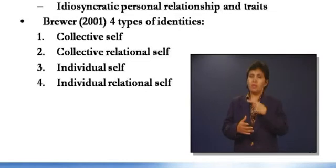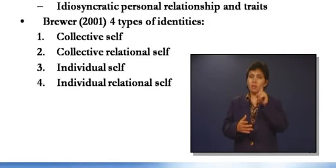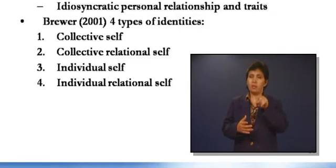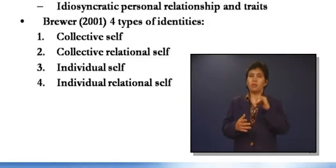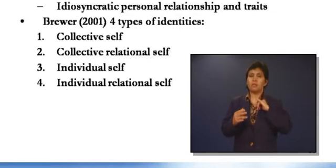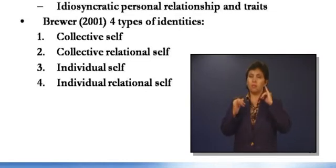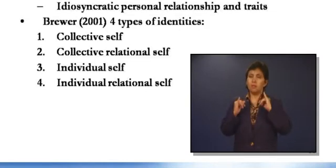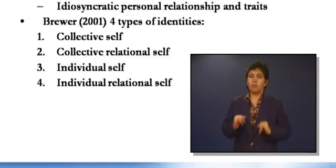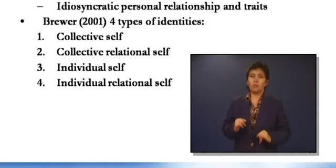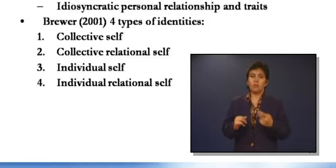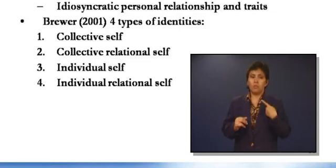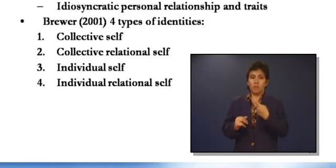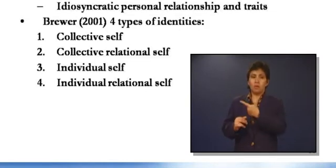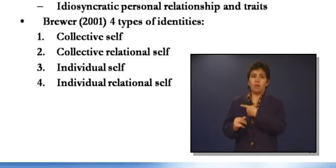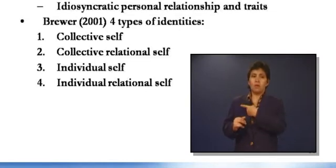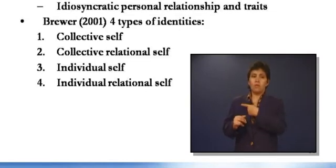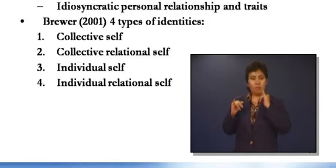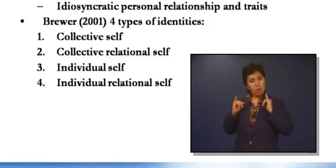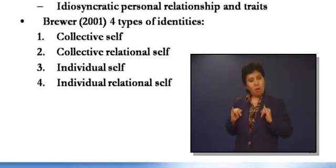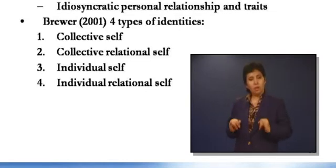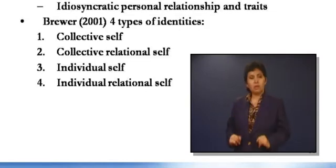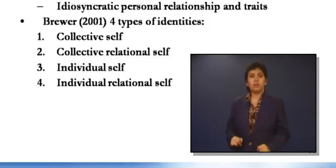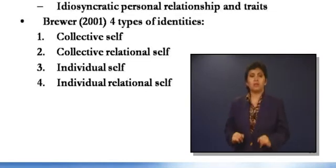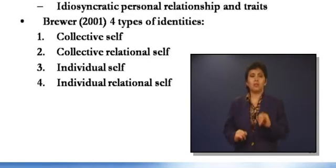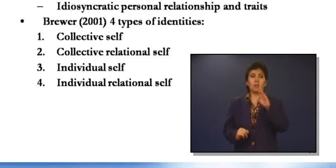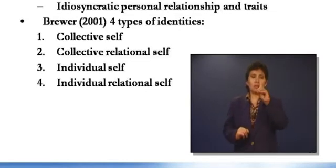of identity. Same with we have different types of role.